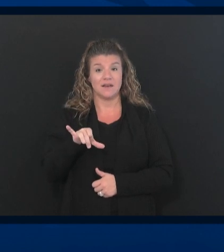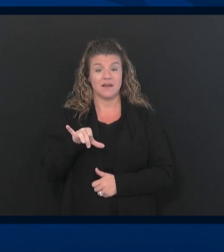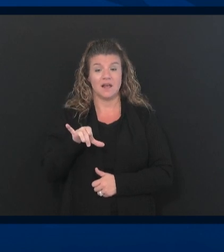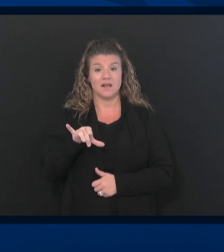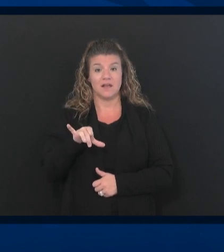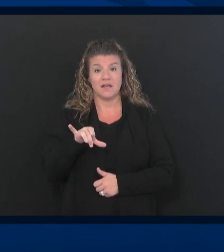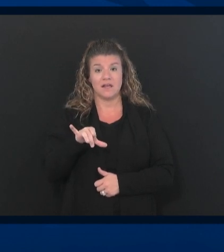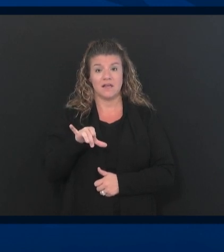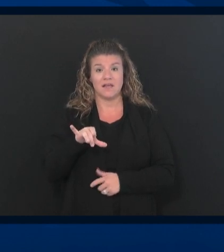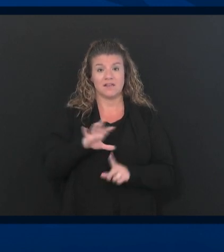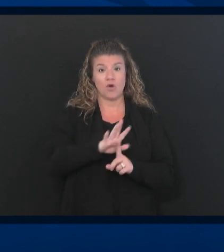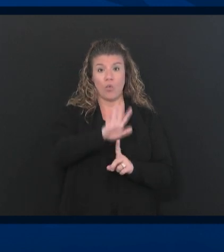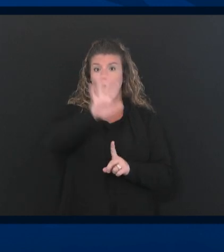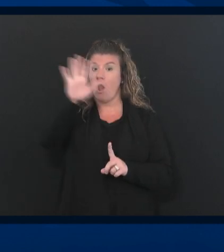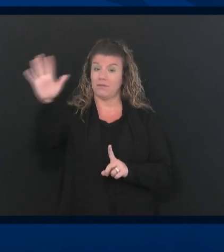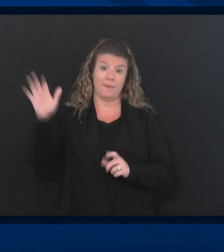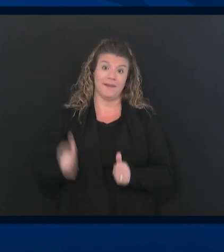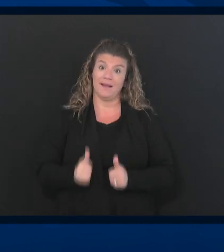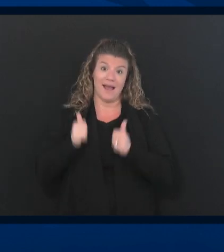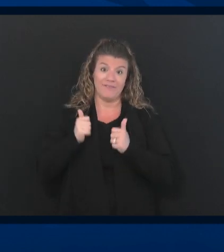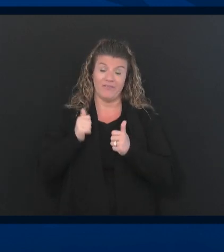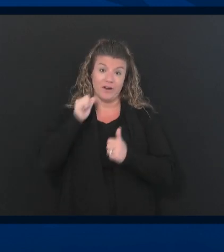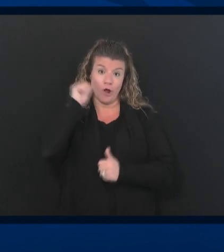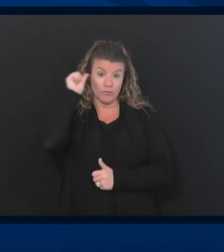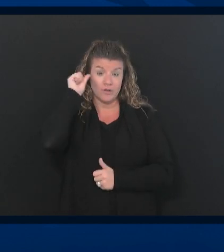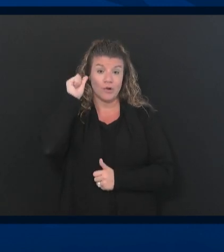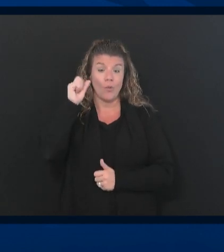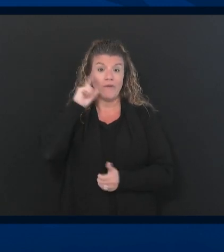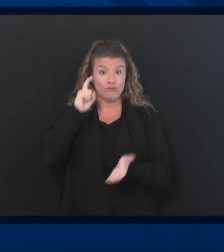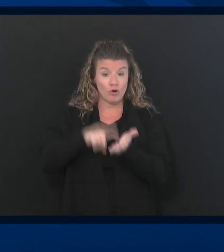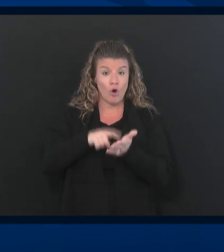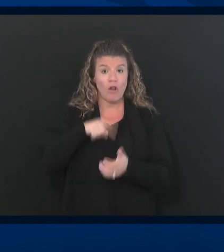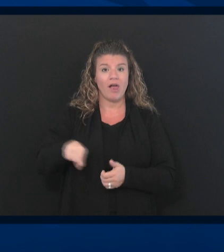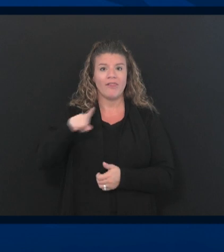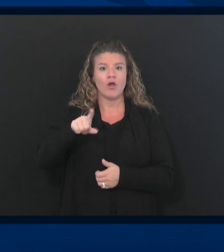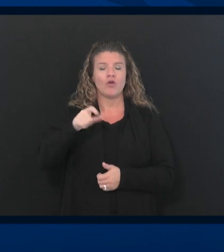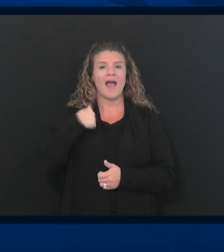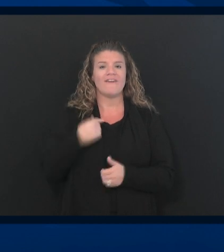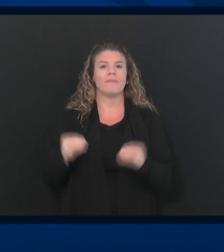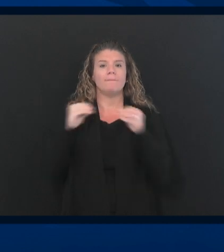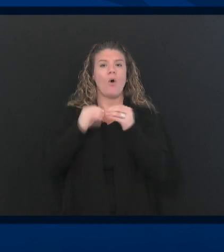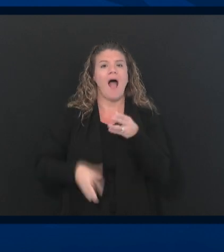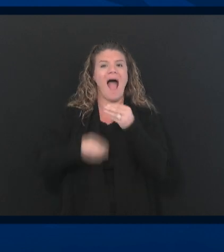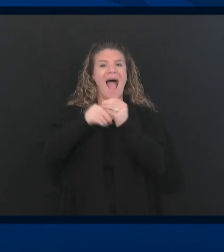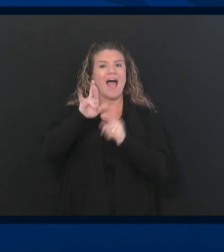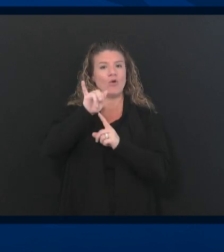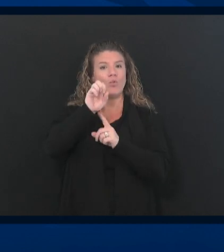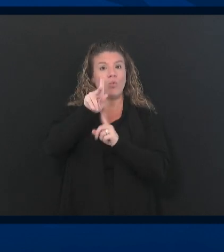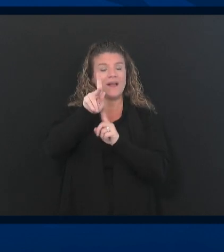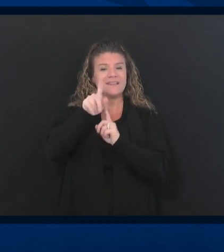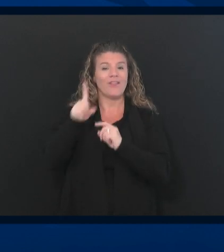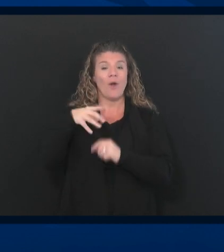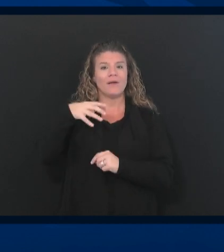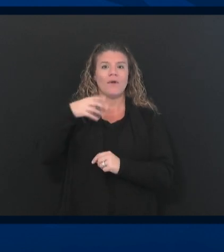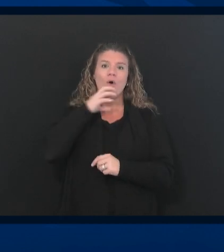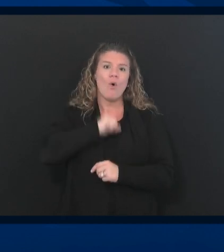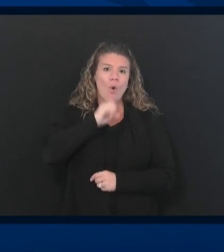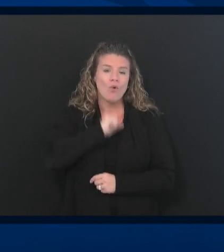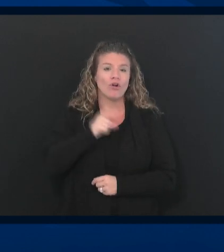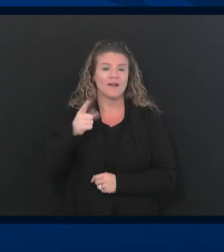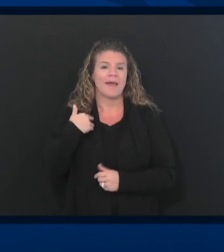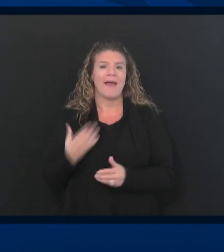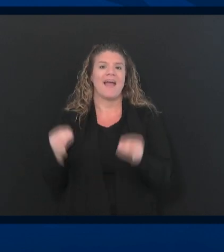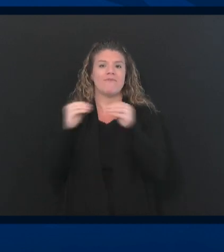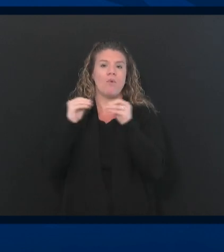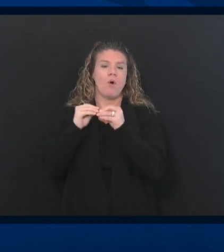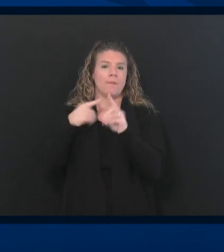across that adult lifespan. We know that those that have higher risk factors or are older are at higher risk of poor outcomes